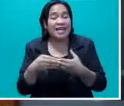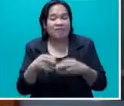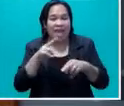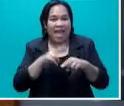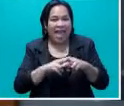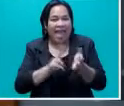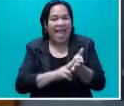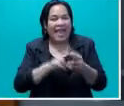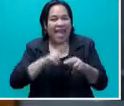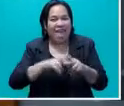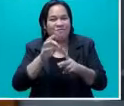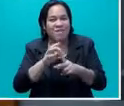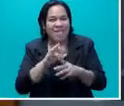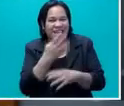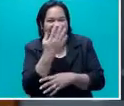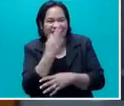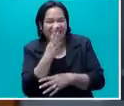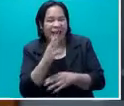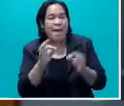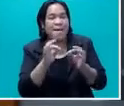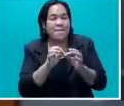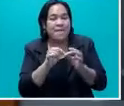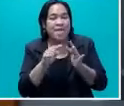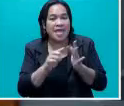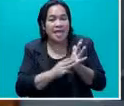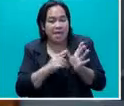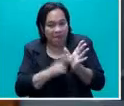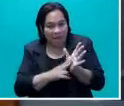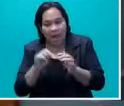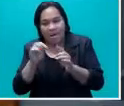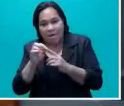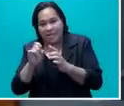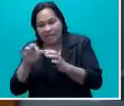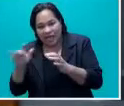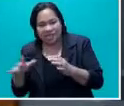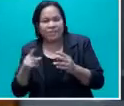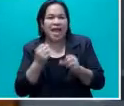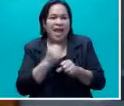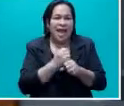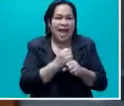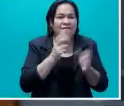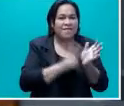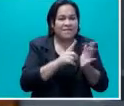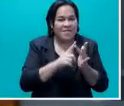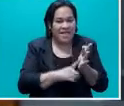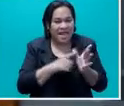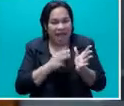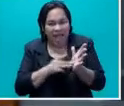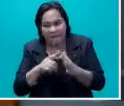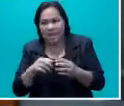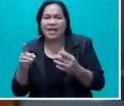NFP, Honorable Biman Prasad, now Honorable Ngavoka, Honorable Tambuya, Honorable Ndioni Barabi, were